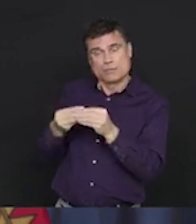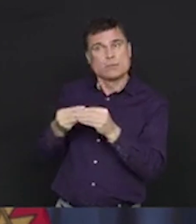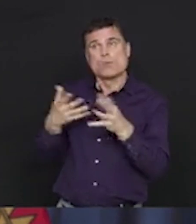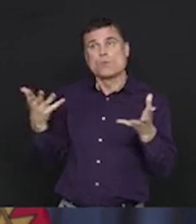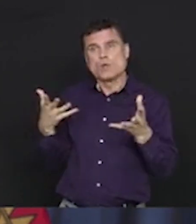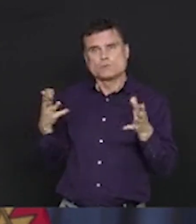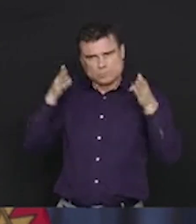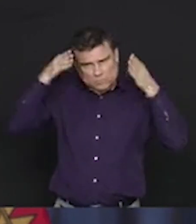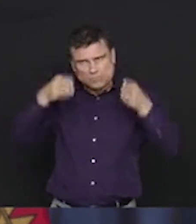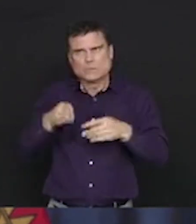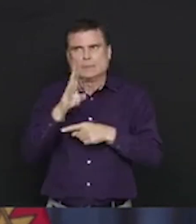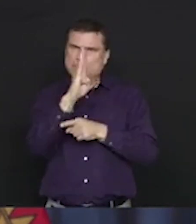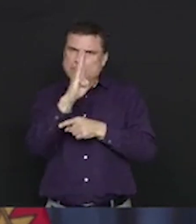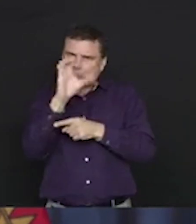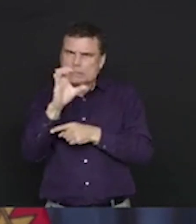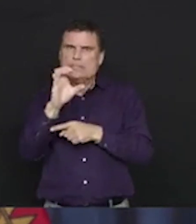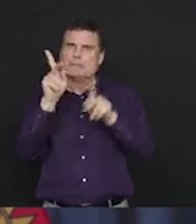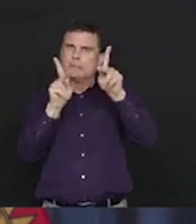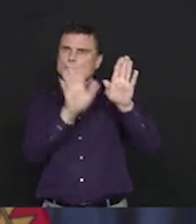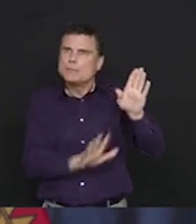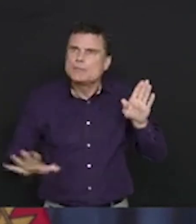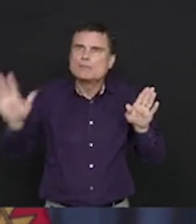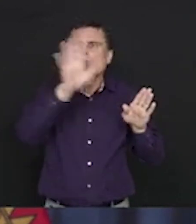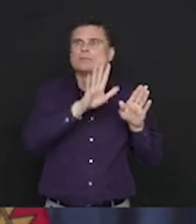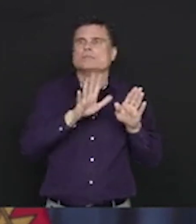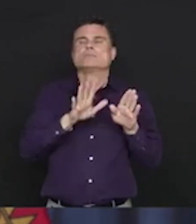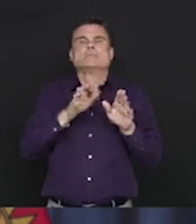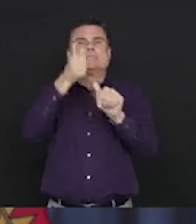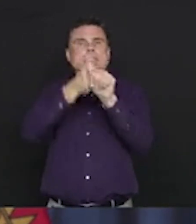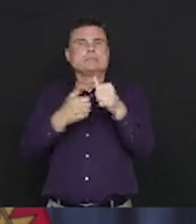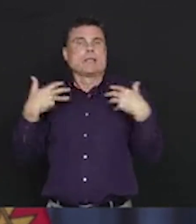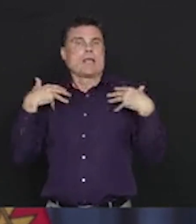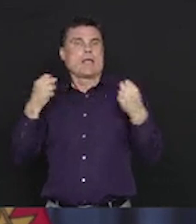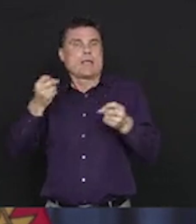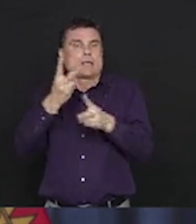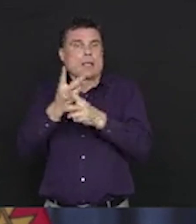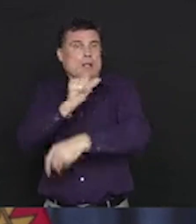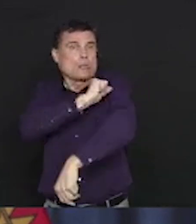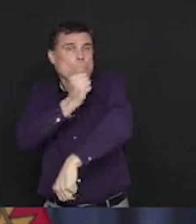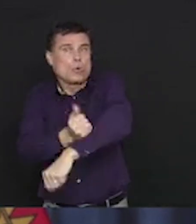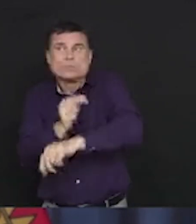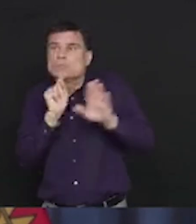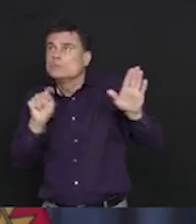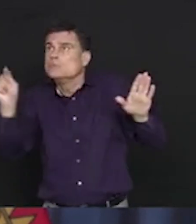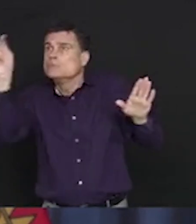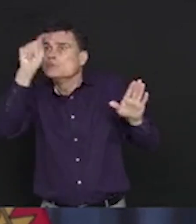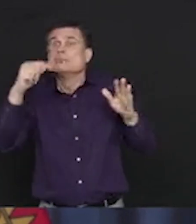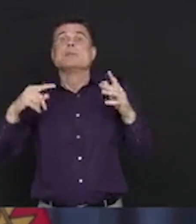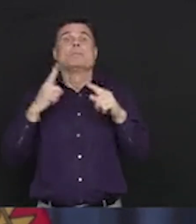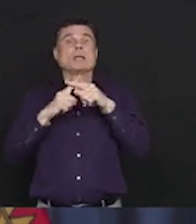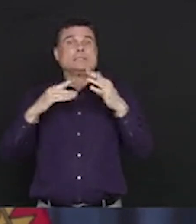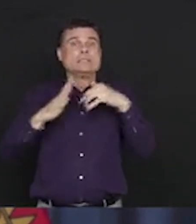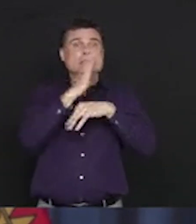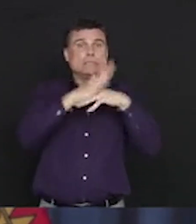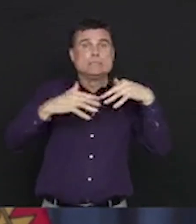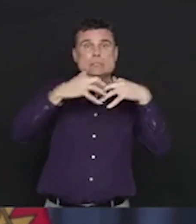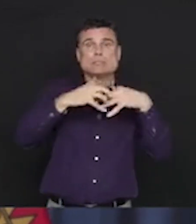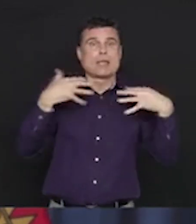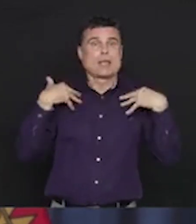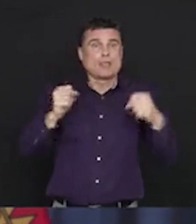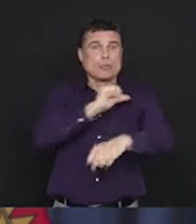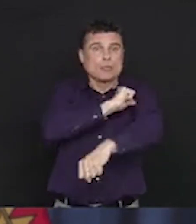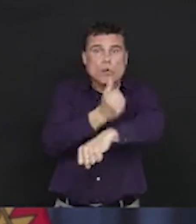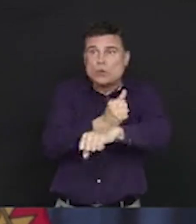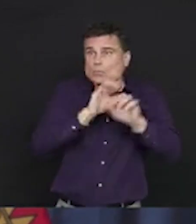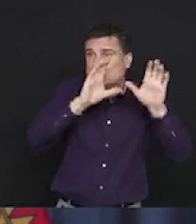health authorities, all the regional health authorities, the provincial health authorities, and the First Nations health authorities. That's our view of things, whereas in other jurisdictions, I think it's fair